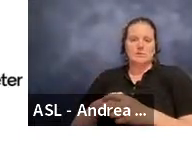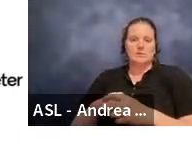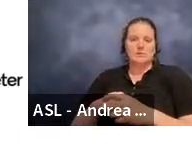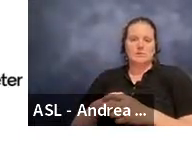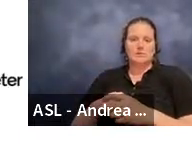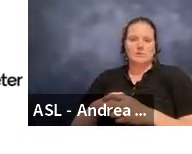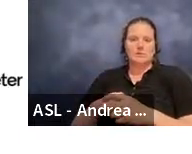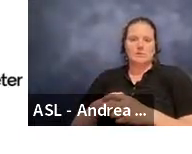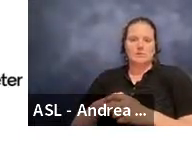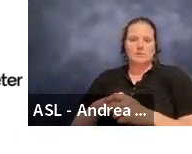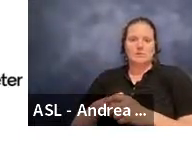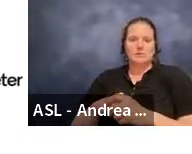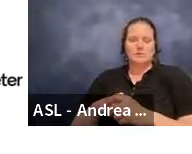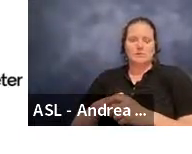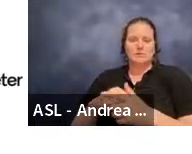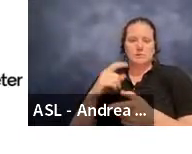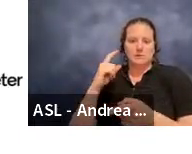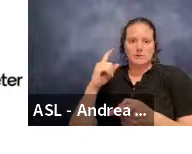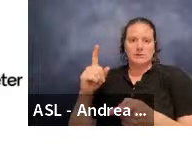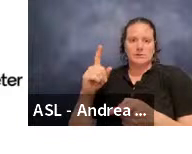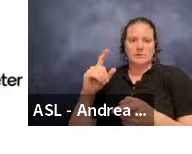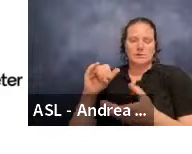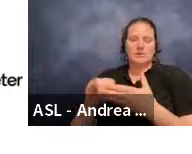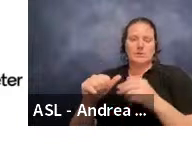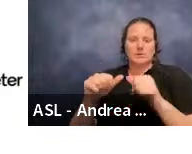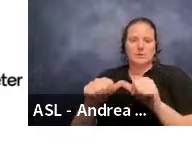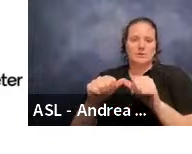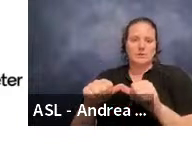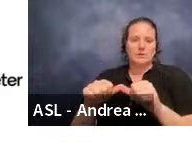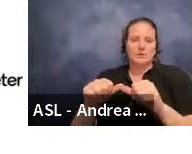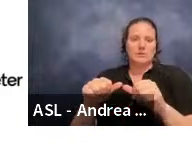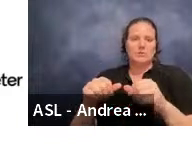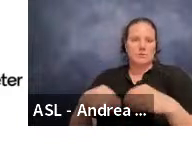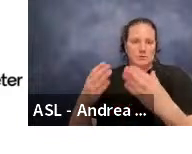an opportunity to provide a response?